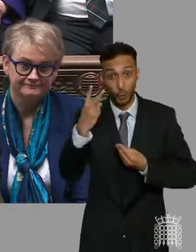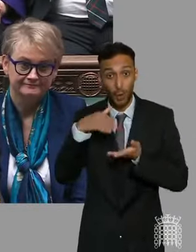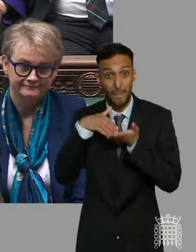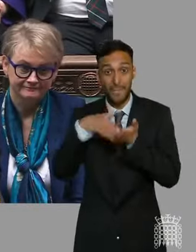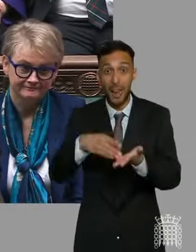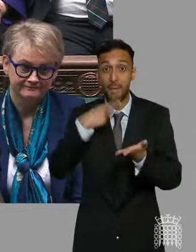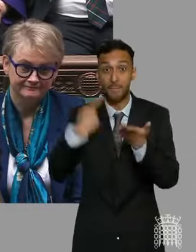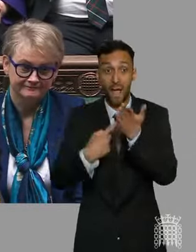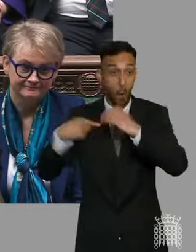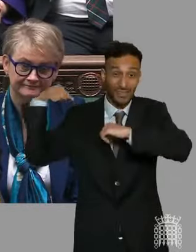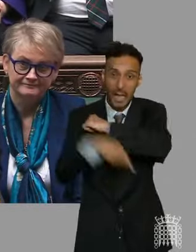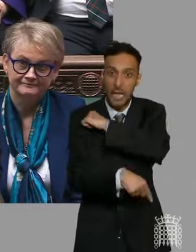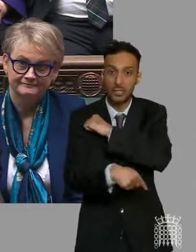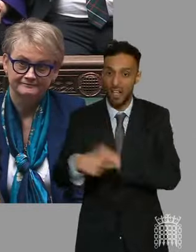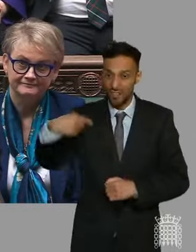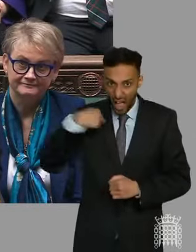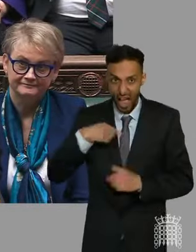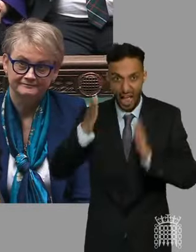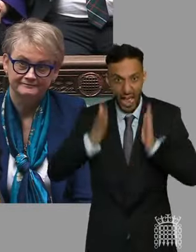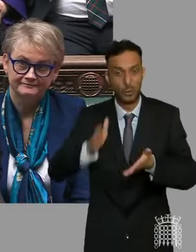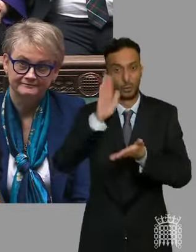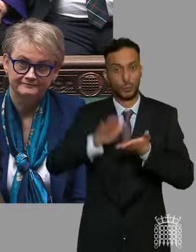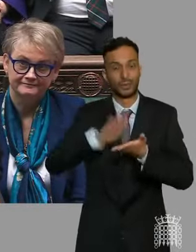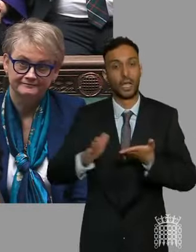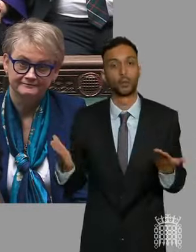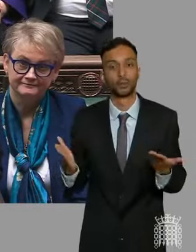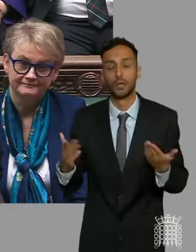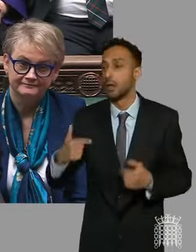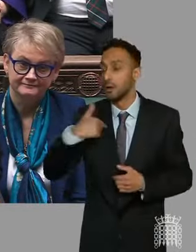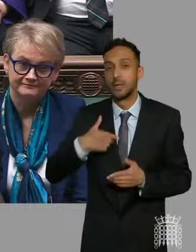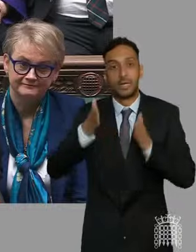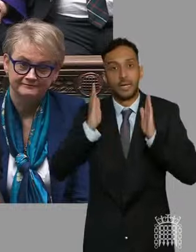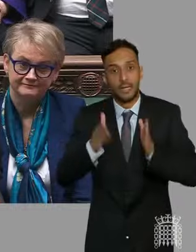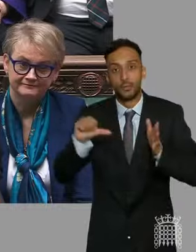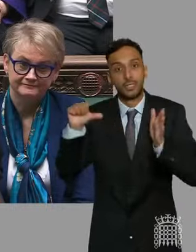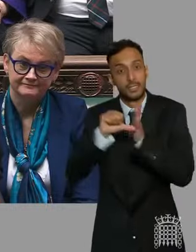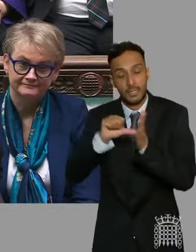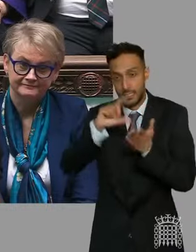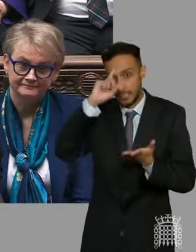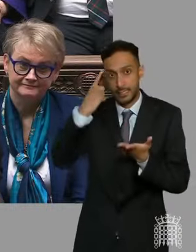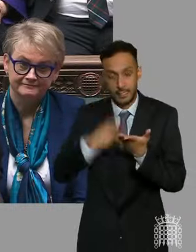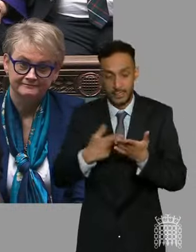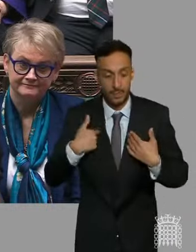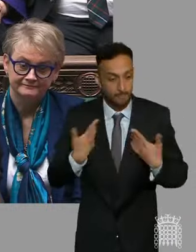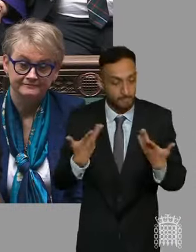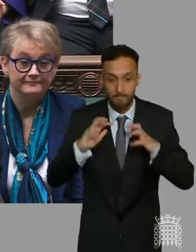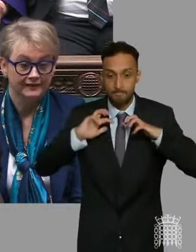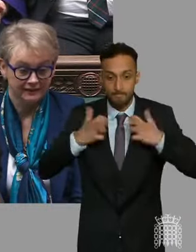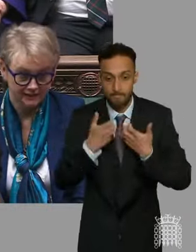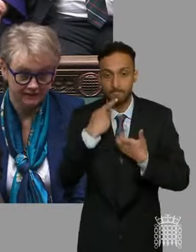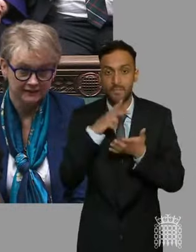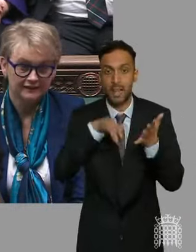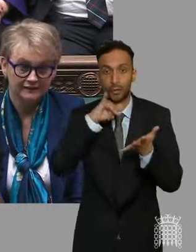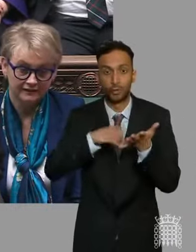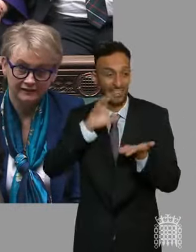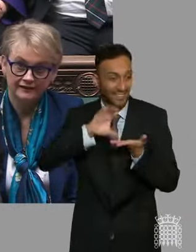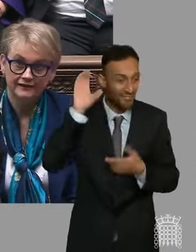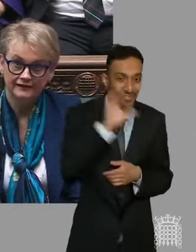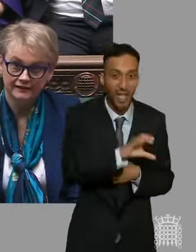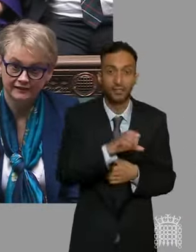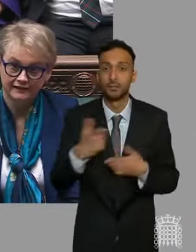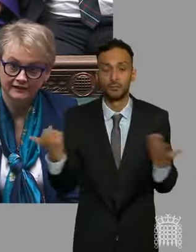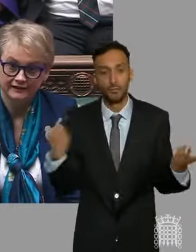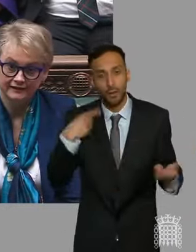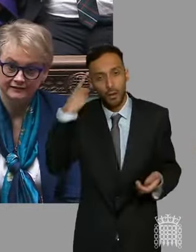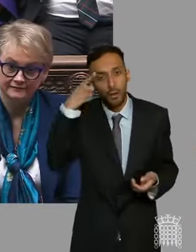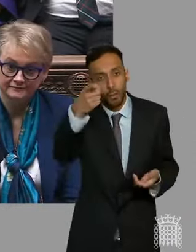decisions, investing in our NHS, and I would have thought he would have welcomed the 2 million extra appointments that we've achieved in the first 7 months